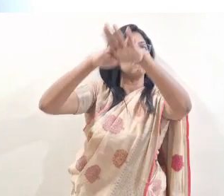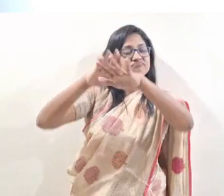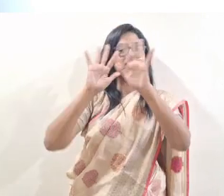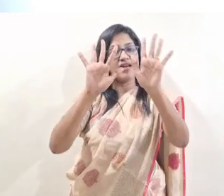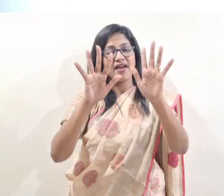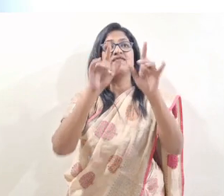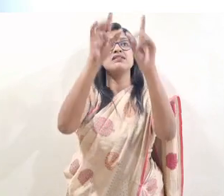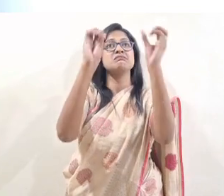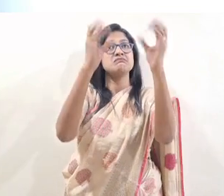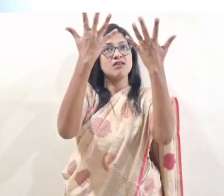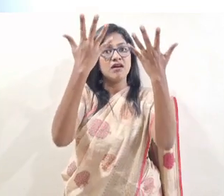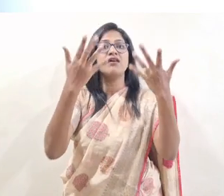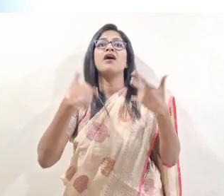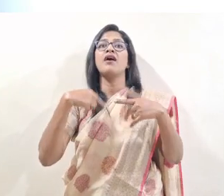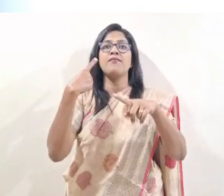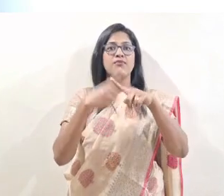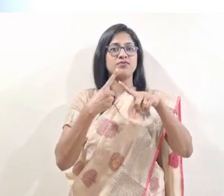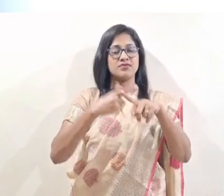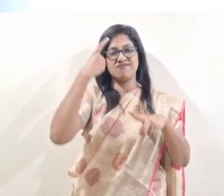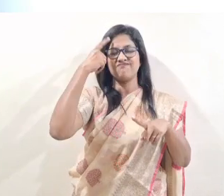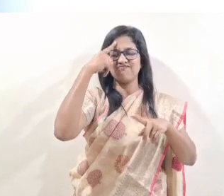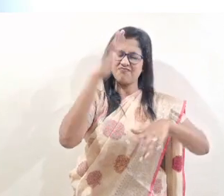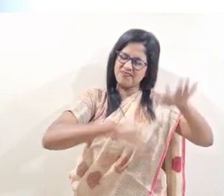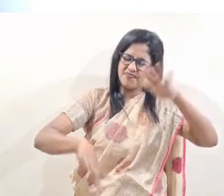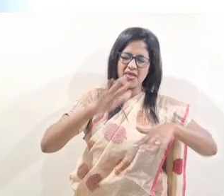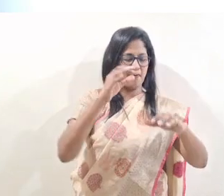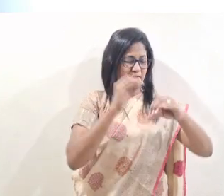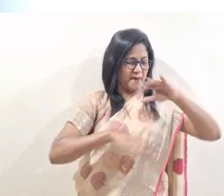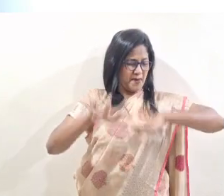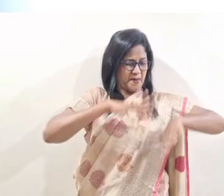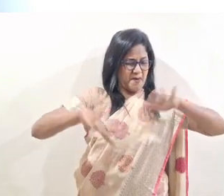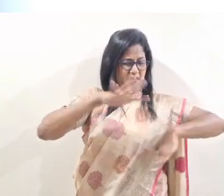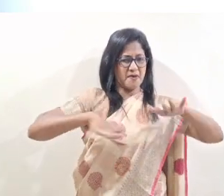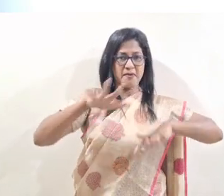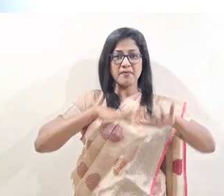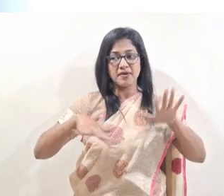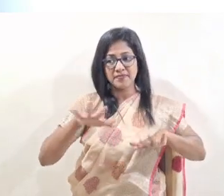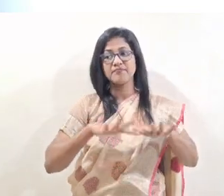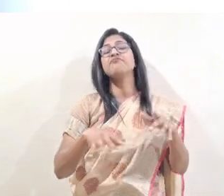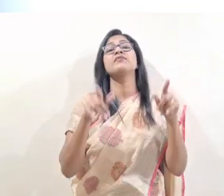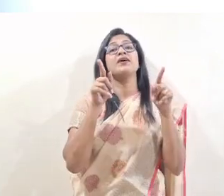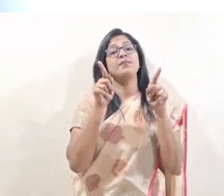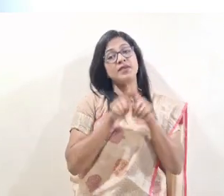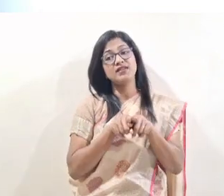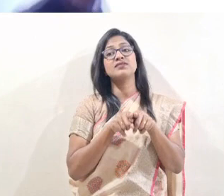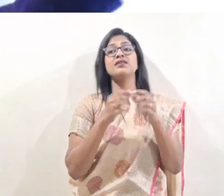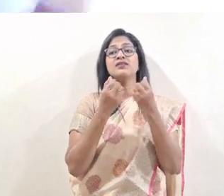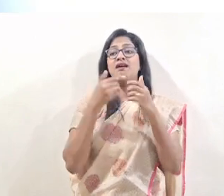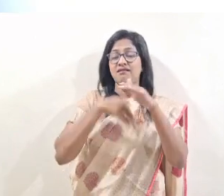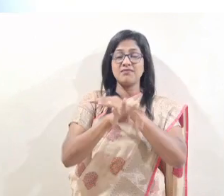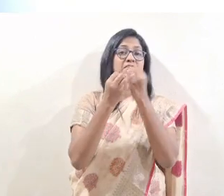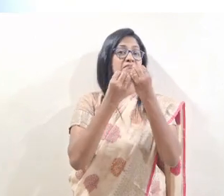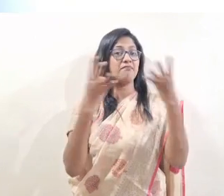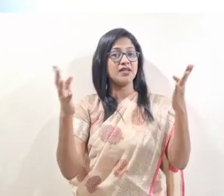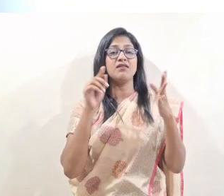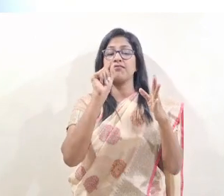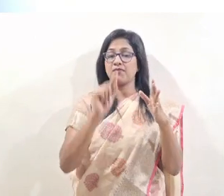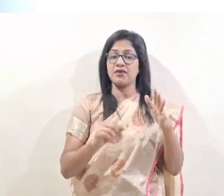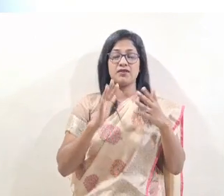have been put into place. Started positively thinking, preparedness has been done, and there are many things I have listed out.